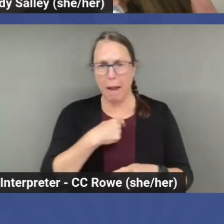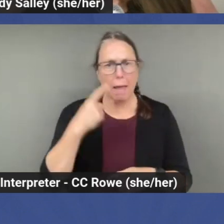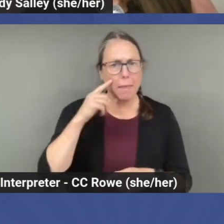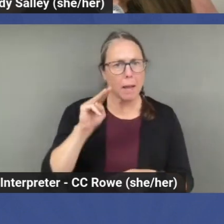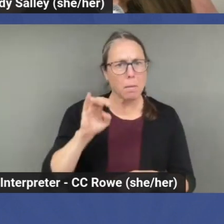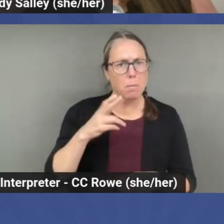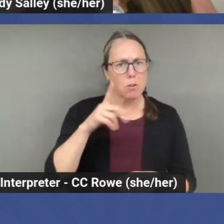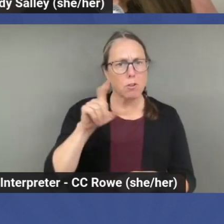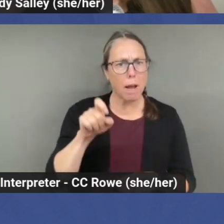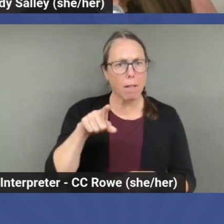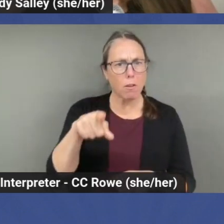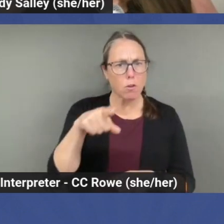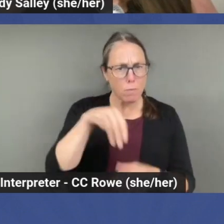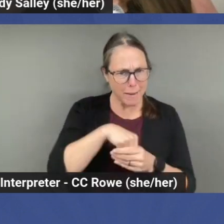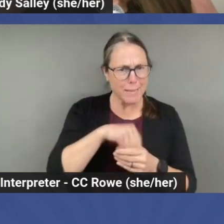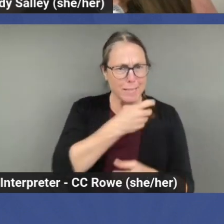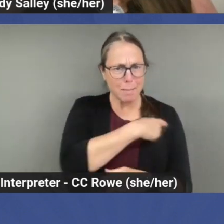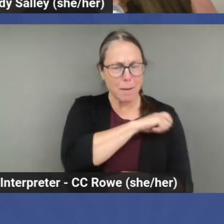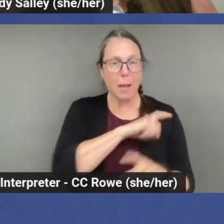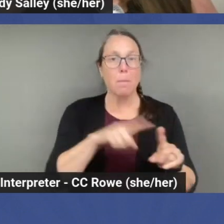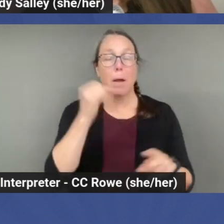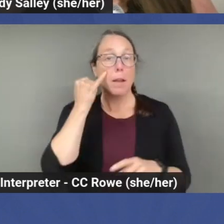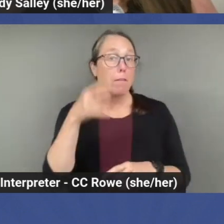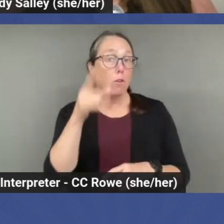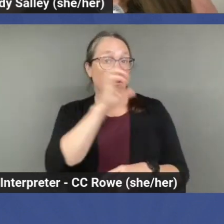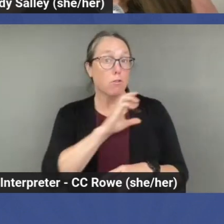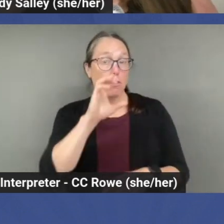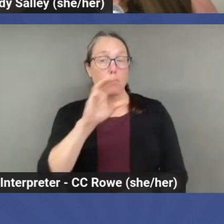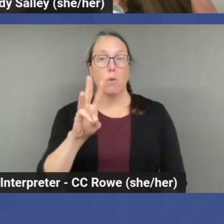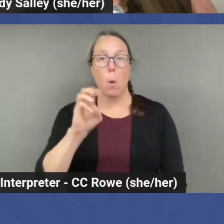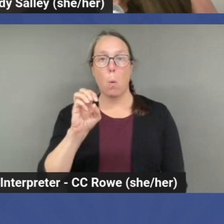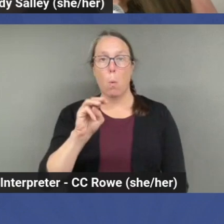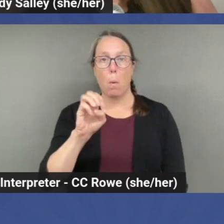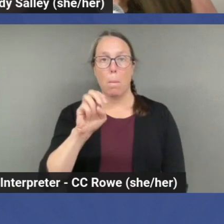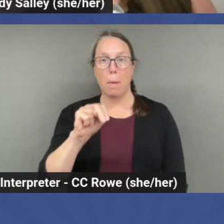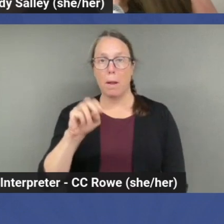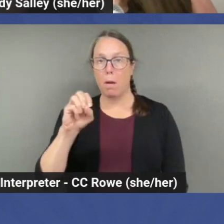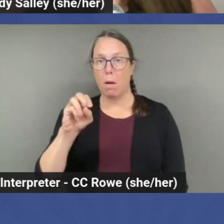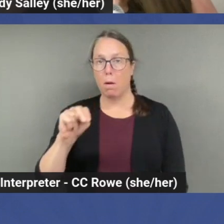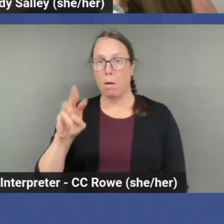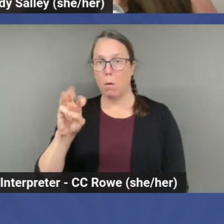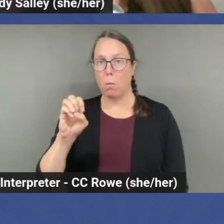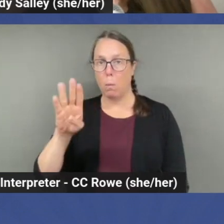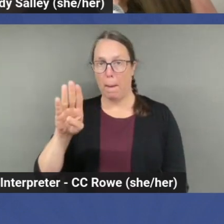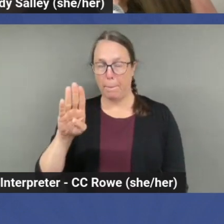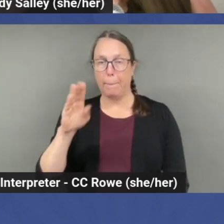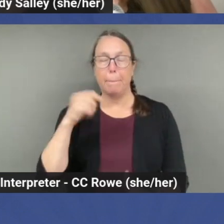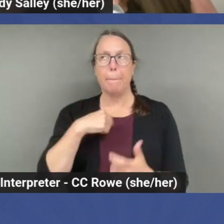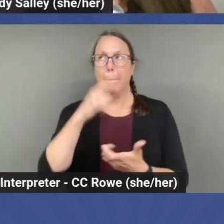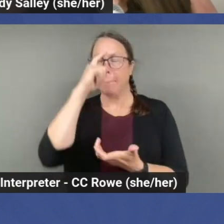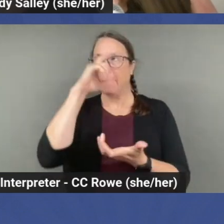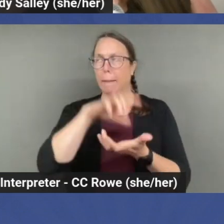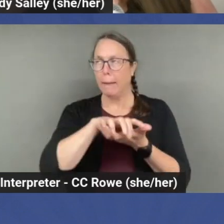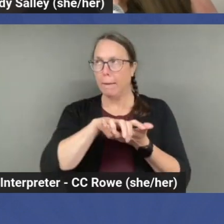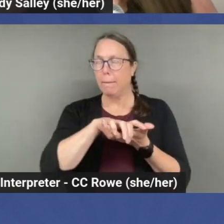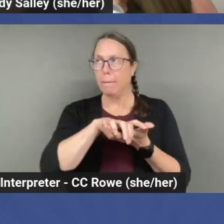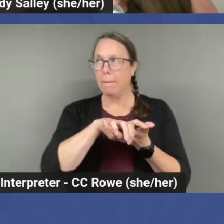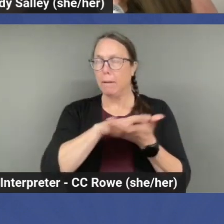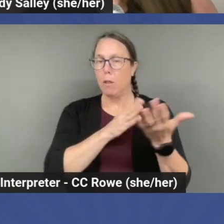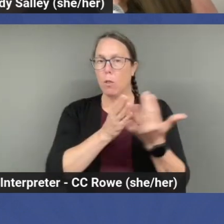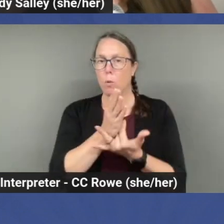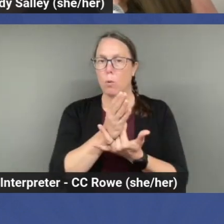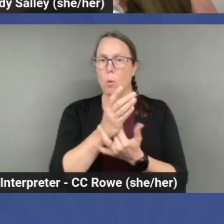and you search Women on Web through, to my understanding, actually, it's through the